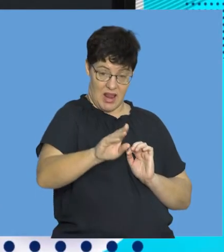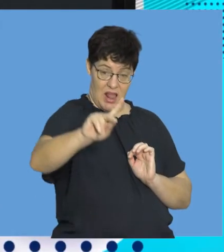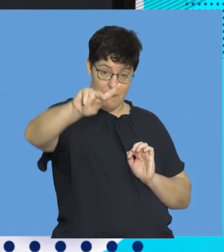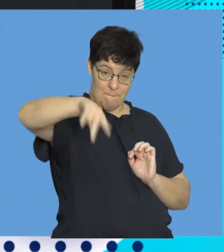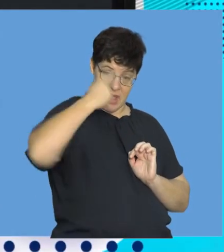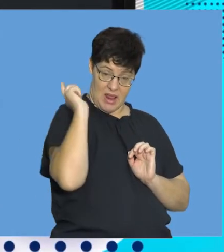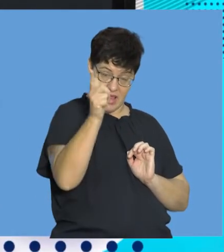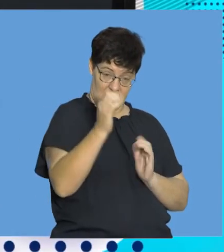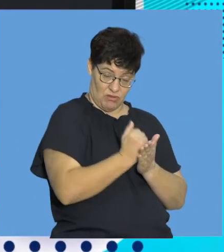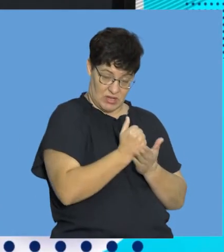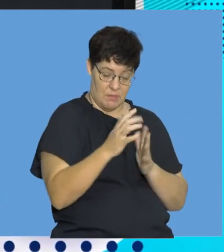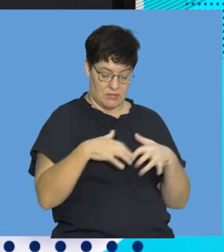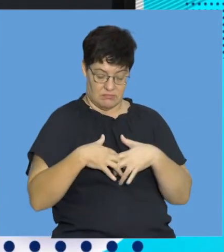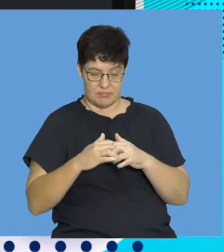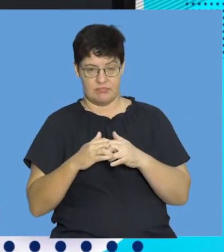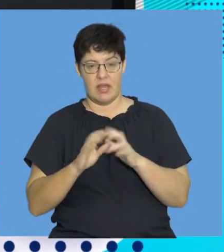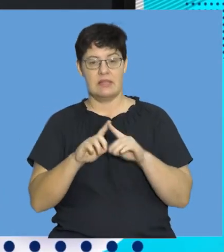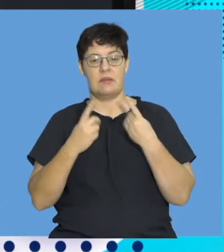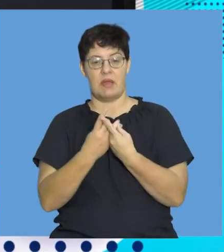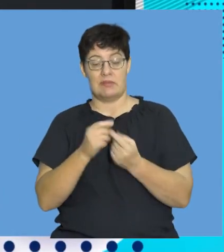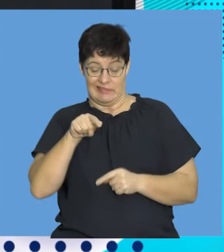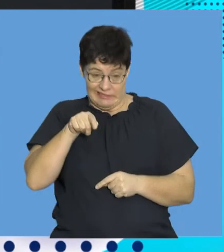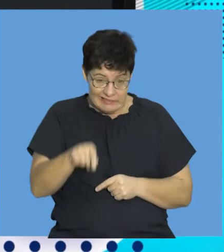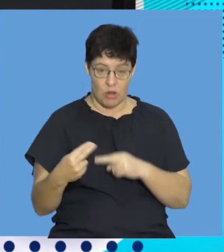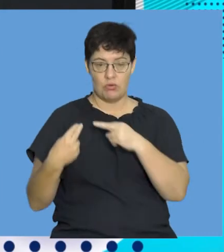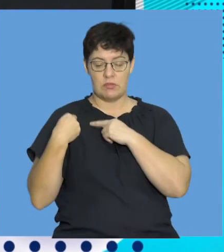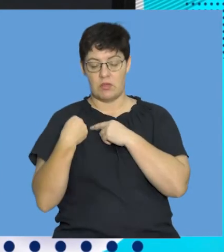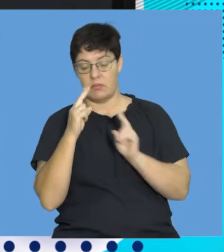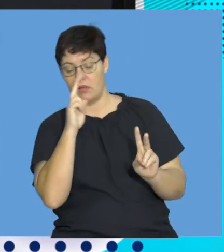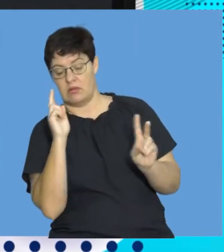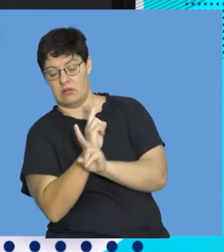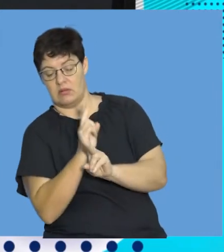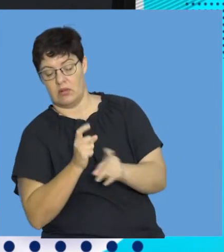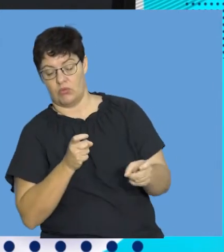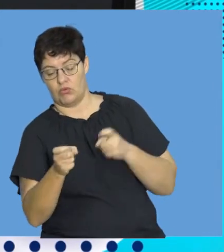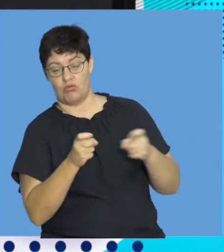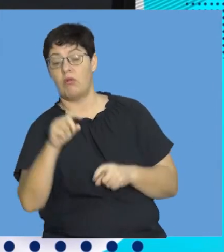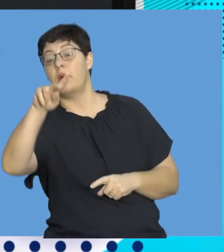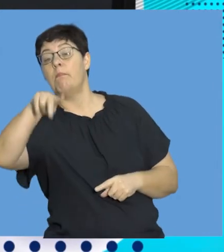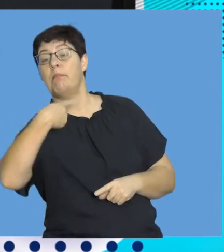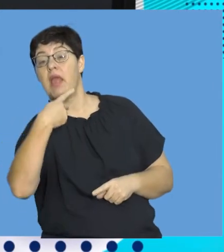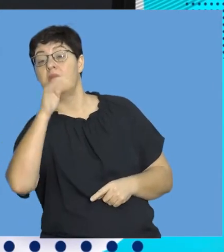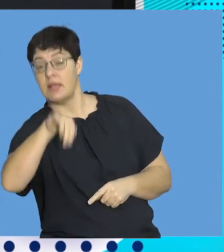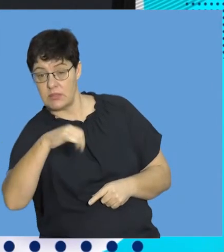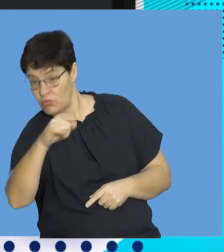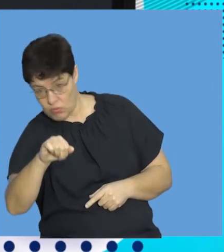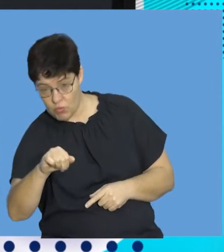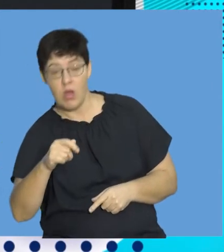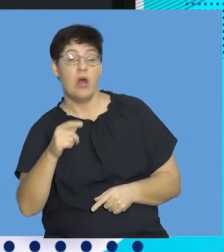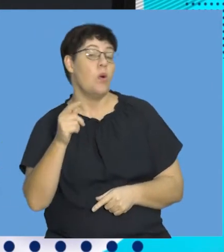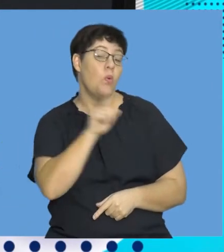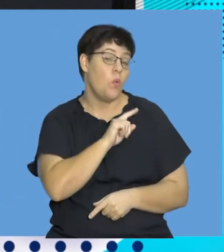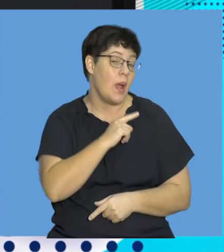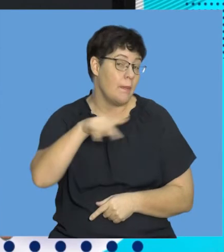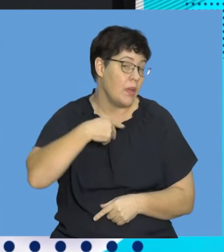to establish a credit department, which will now take into consideration and control our debtors to ensure